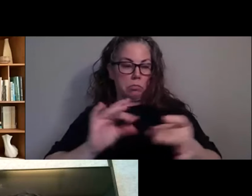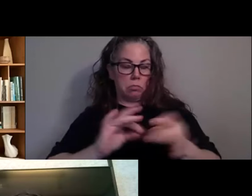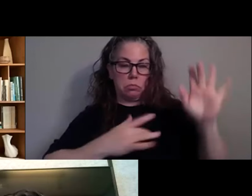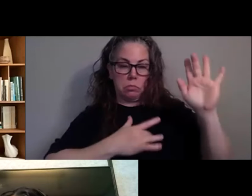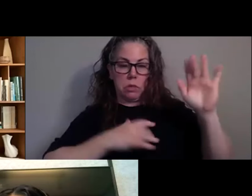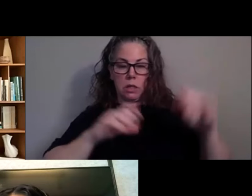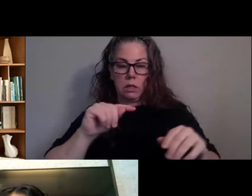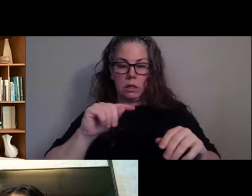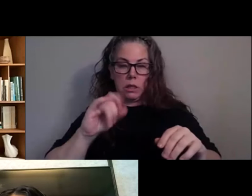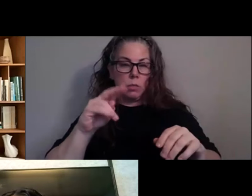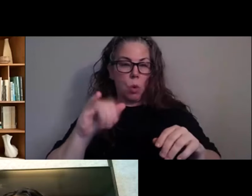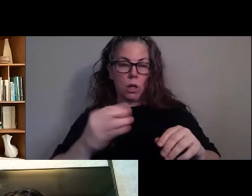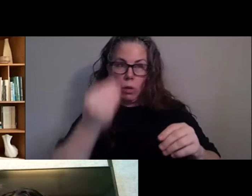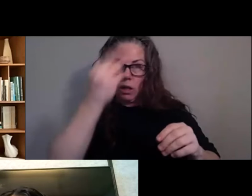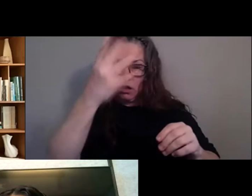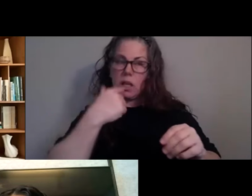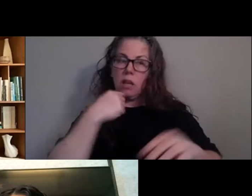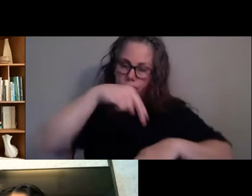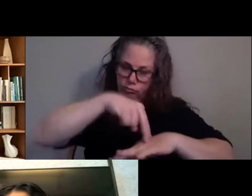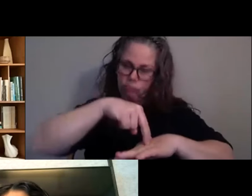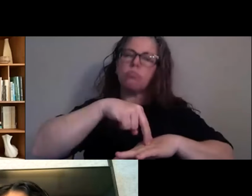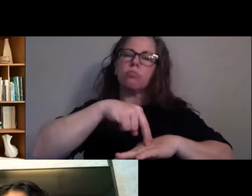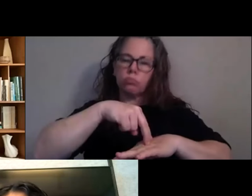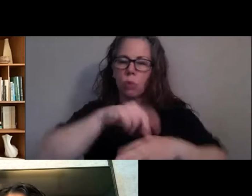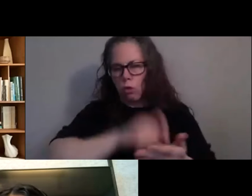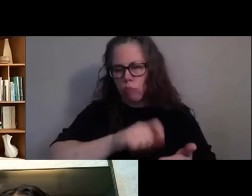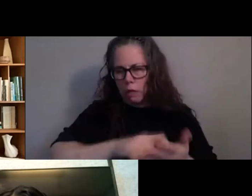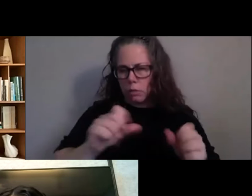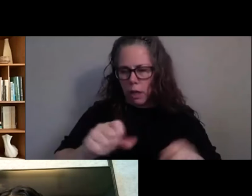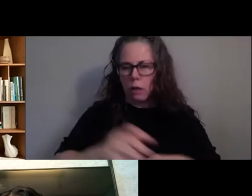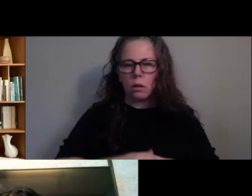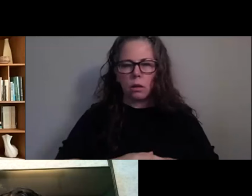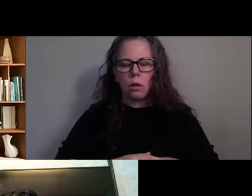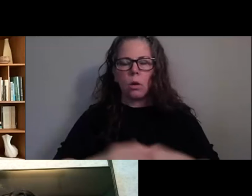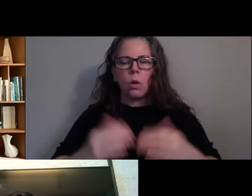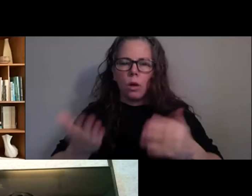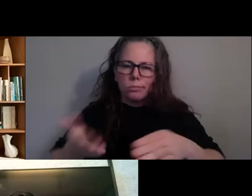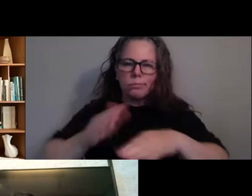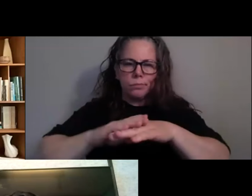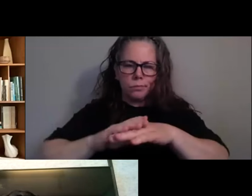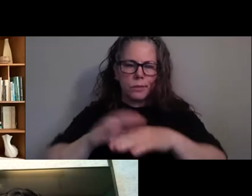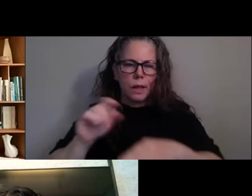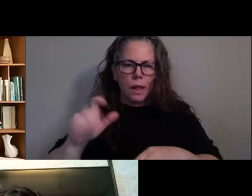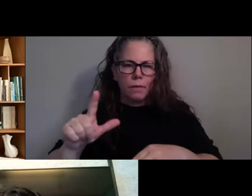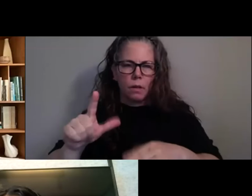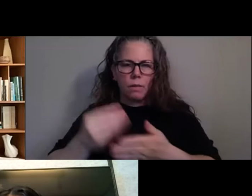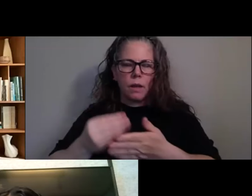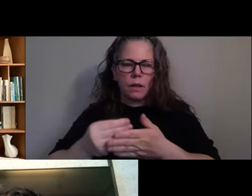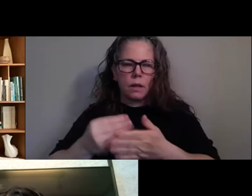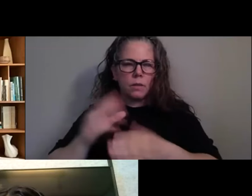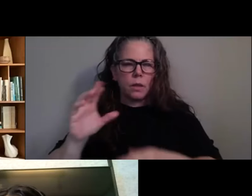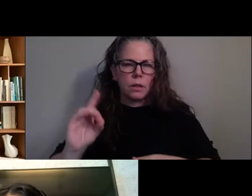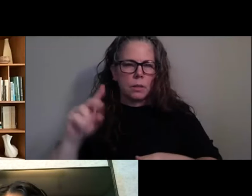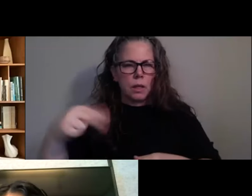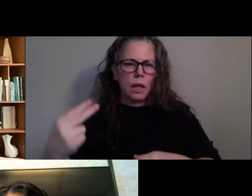budget season. So we're advocating for level funding from fiscal year 23 for our DPH